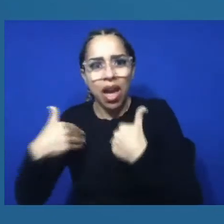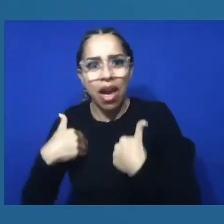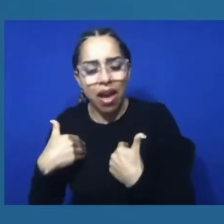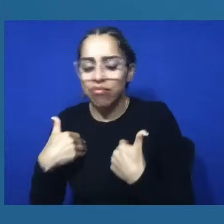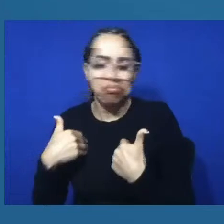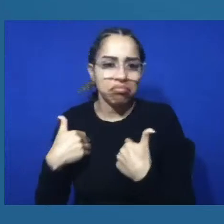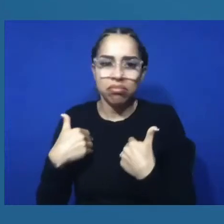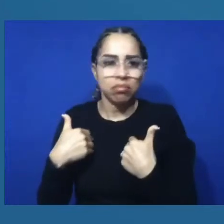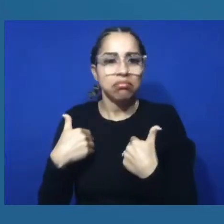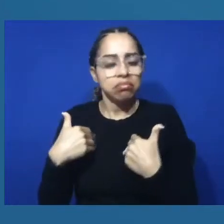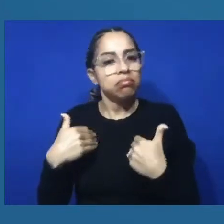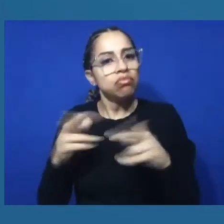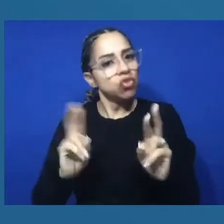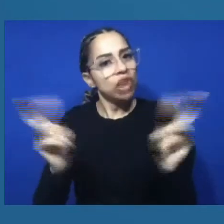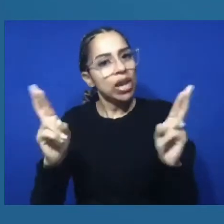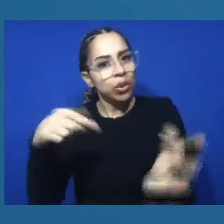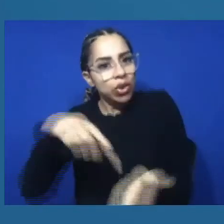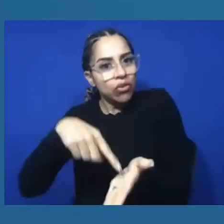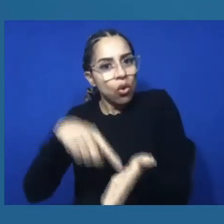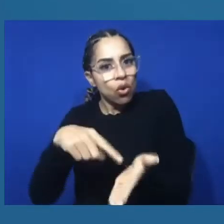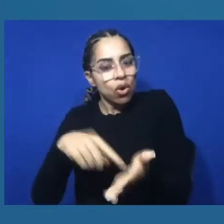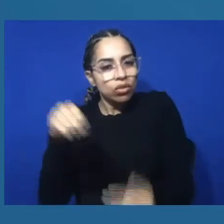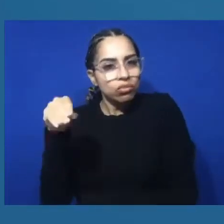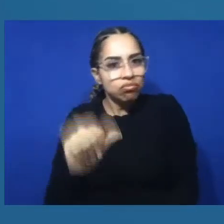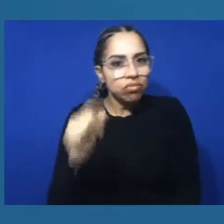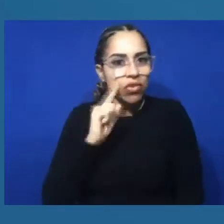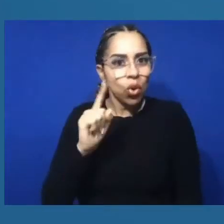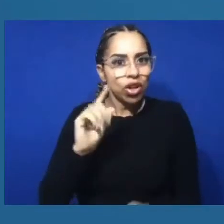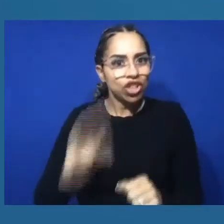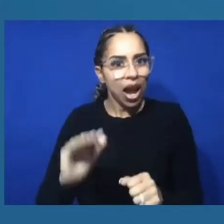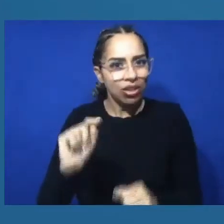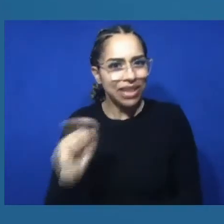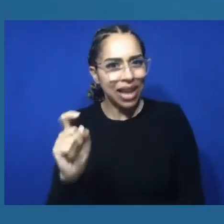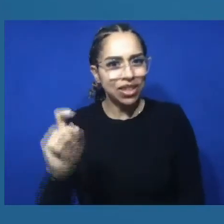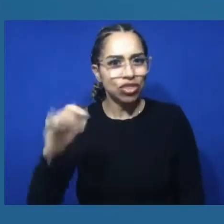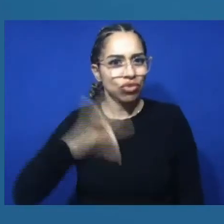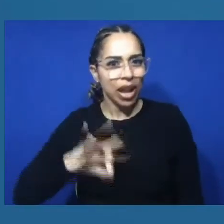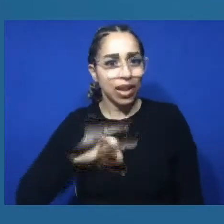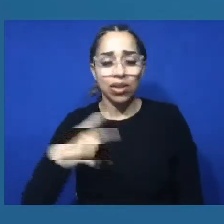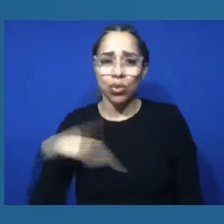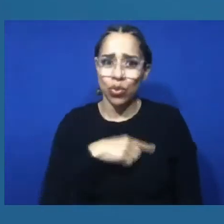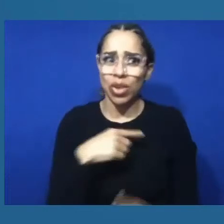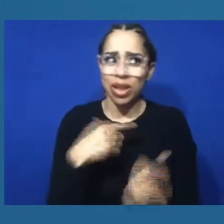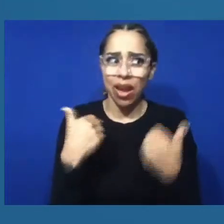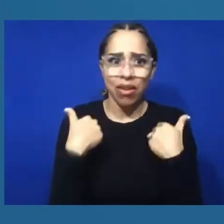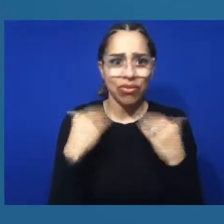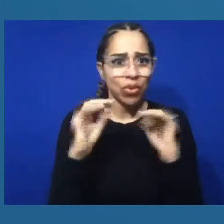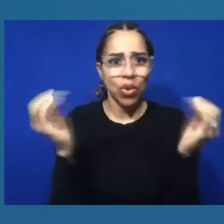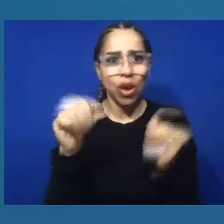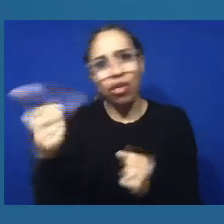afford to do, because we have no option in my mind. We have a responsibility to help these families